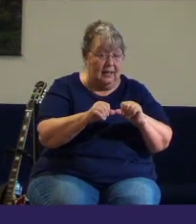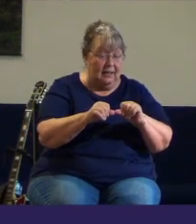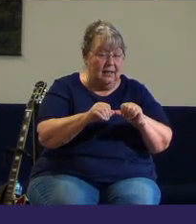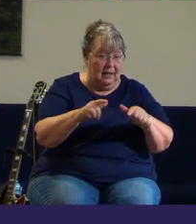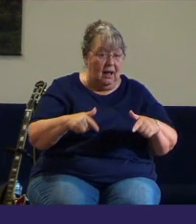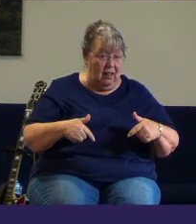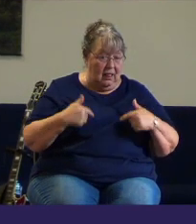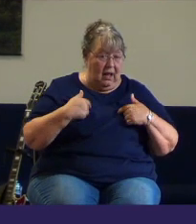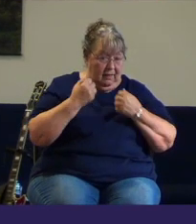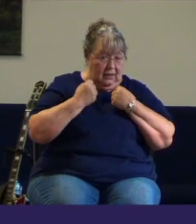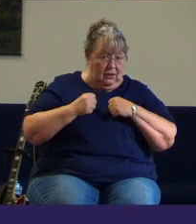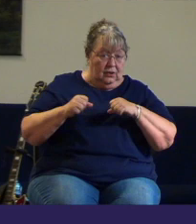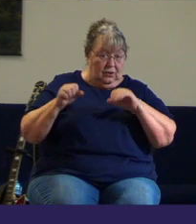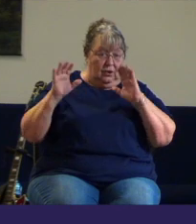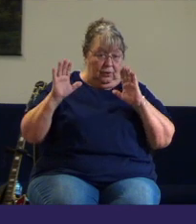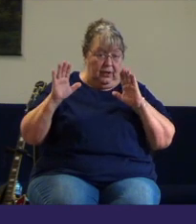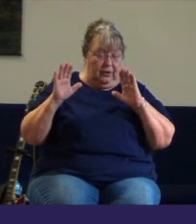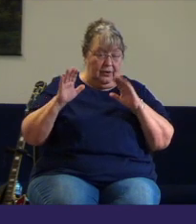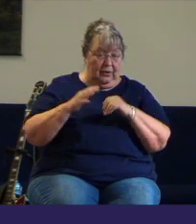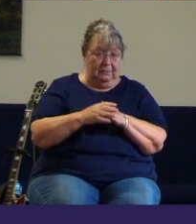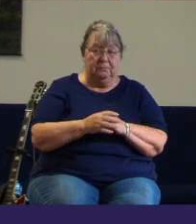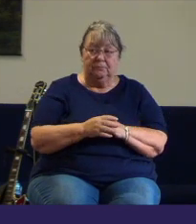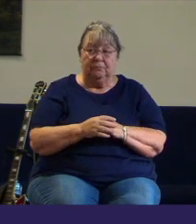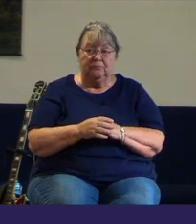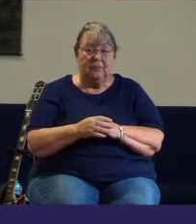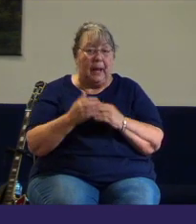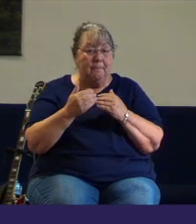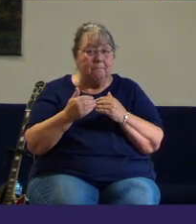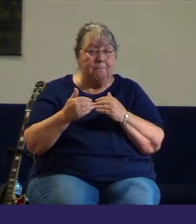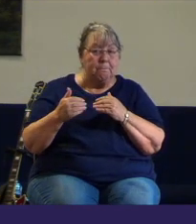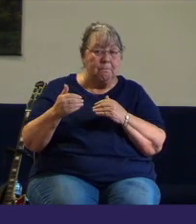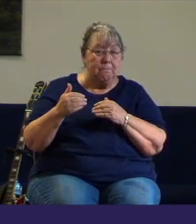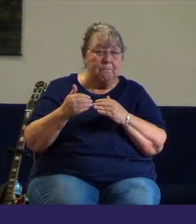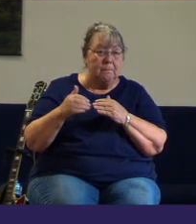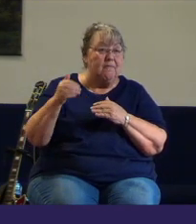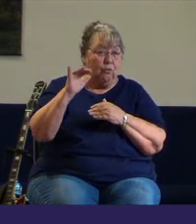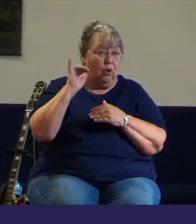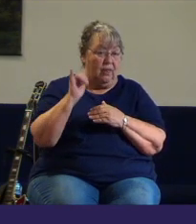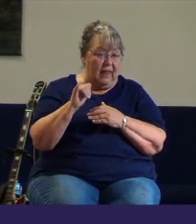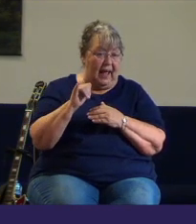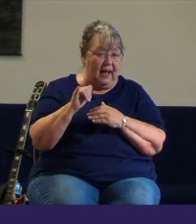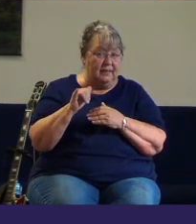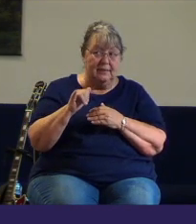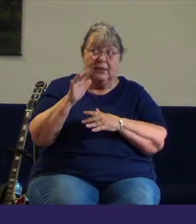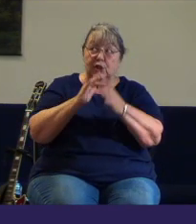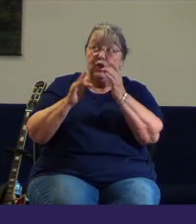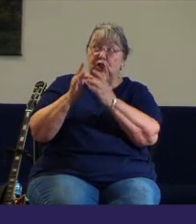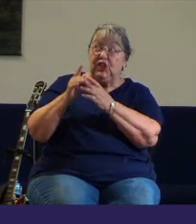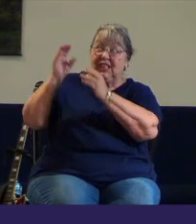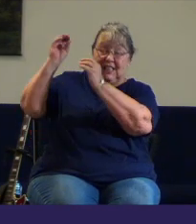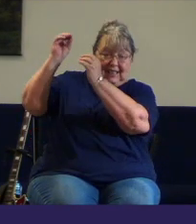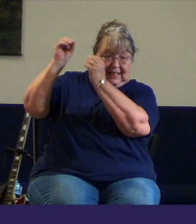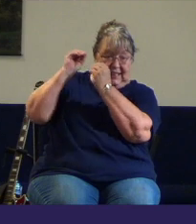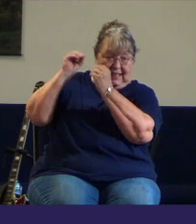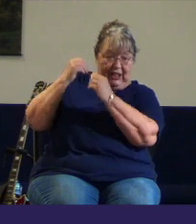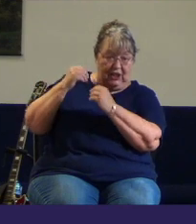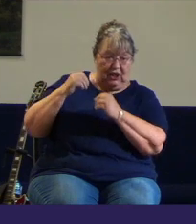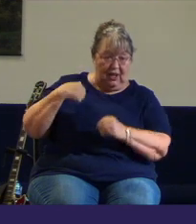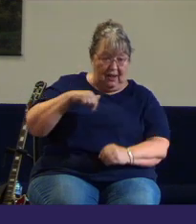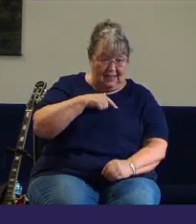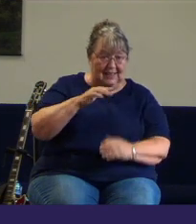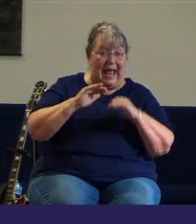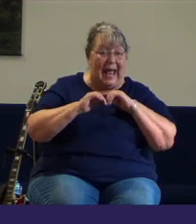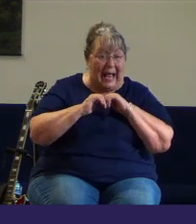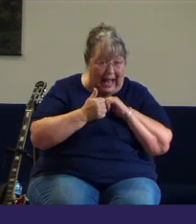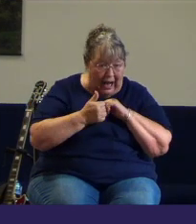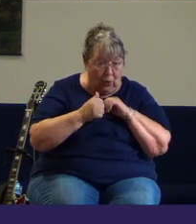And before he did the ultimate surrender, he gives us teachings on how we can maintain that surrender. And so we're going to